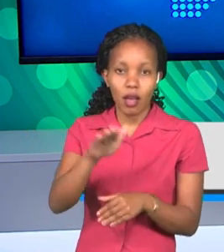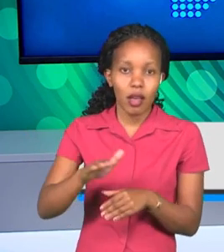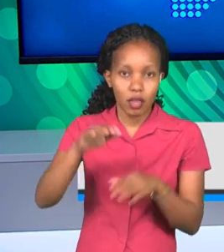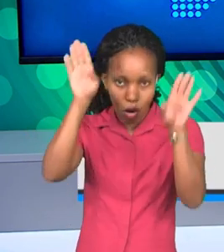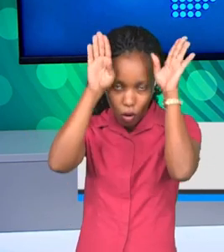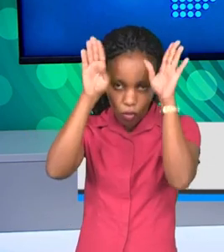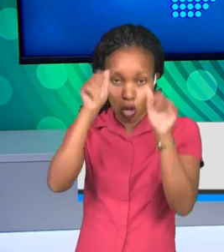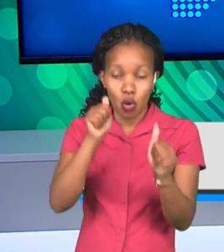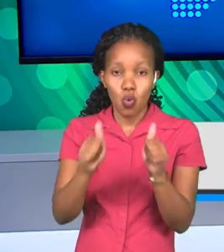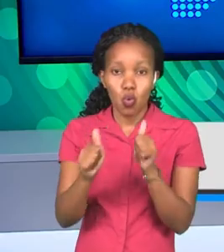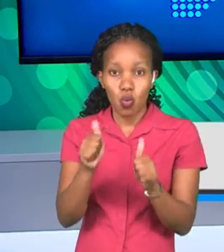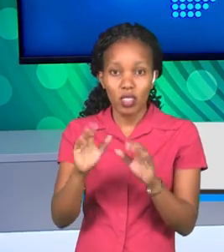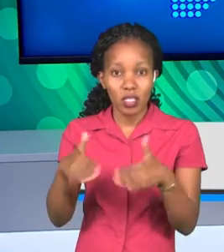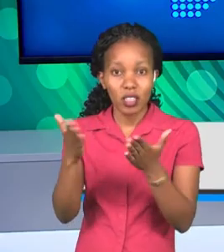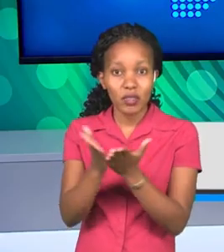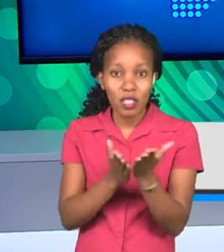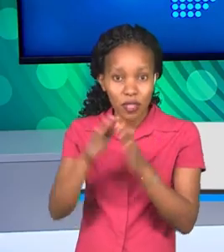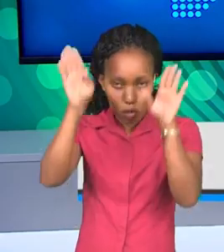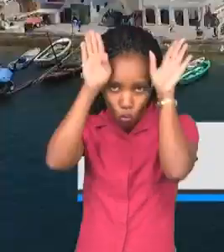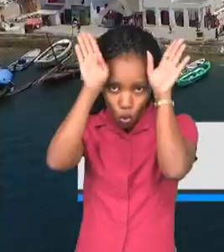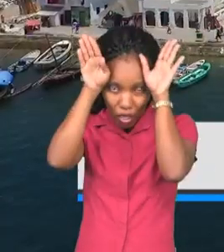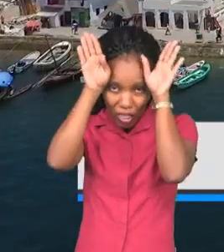care of the beloved animal.